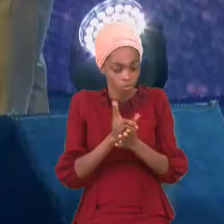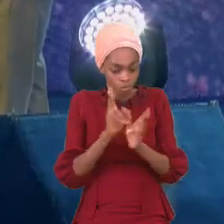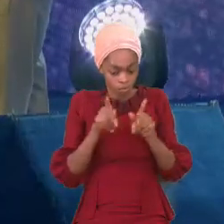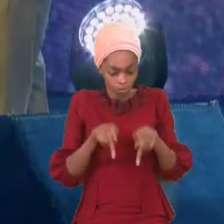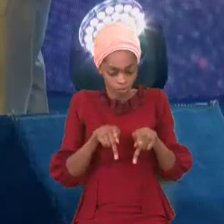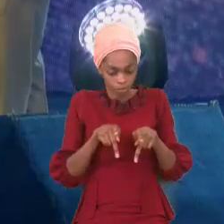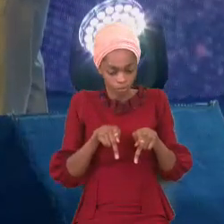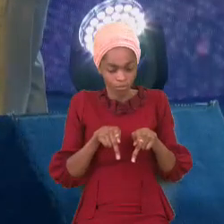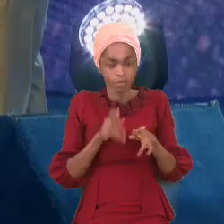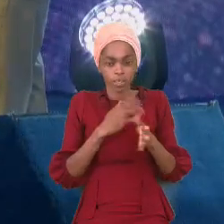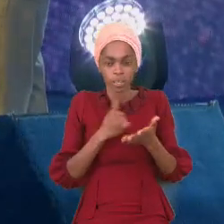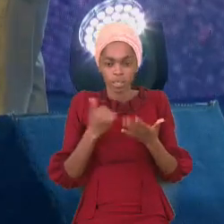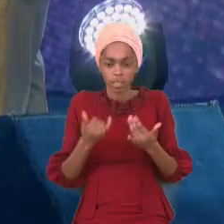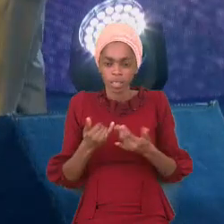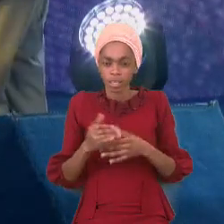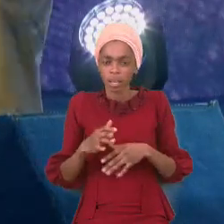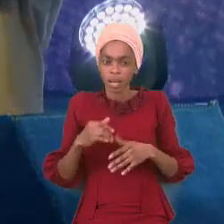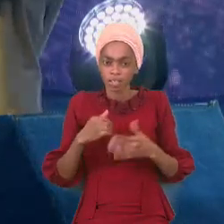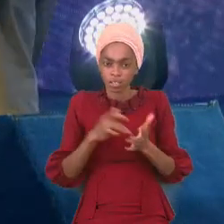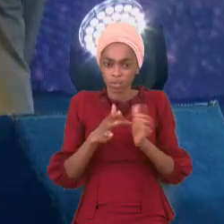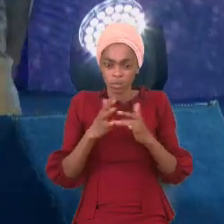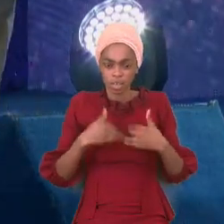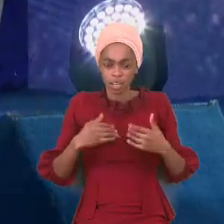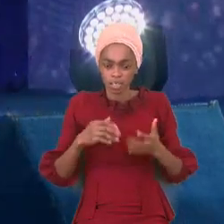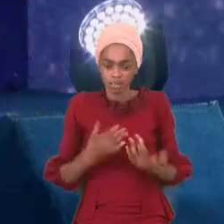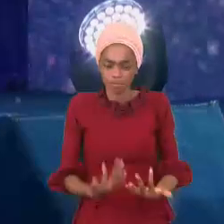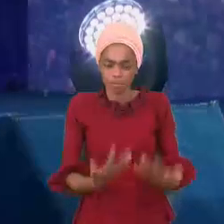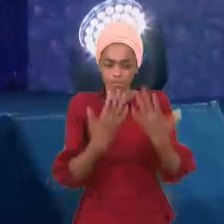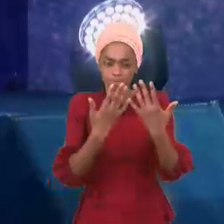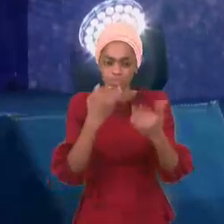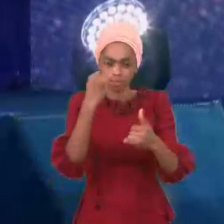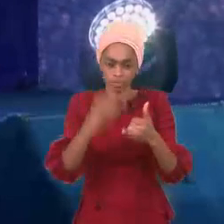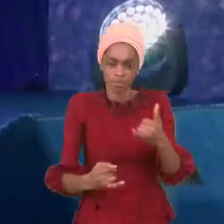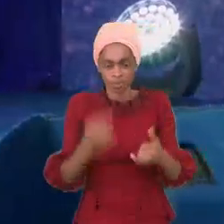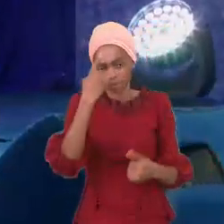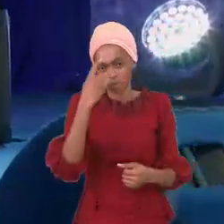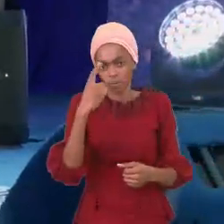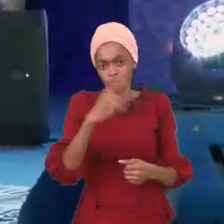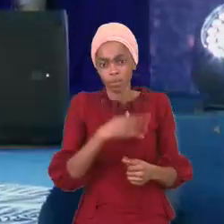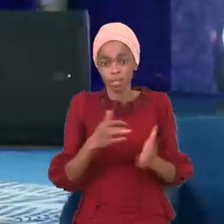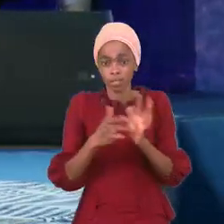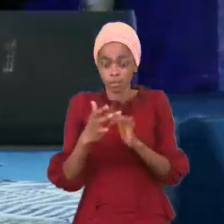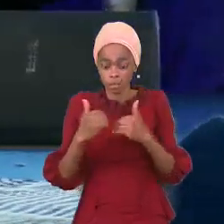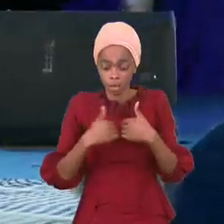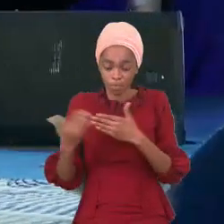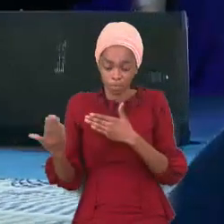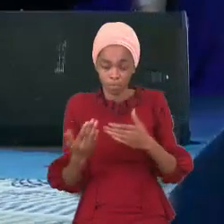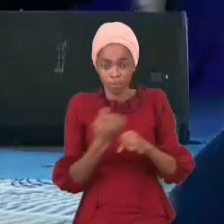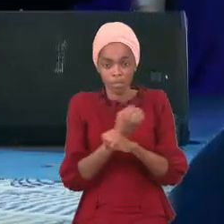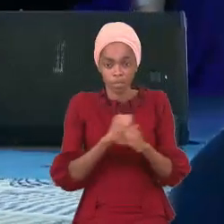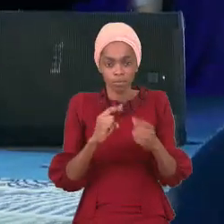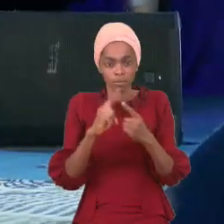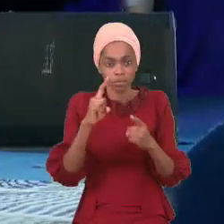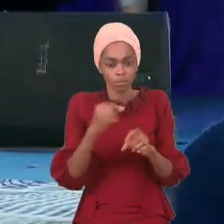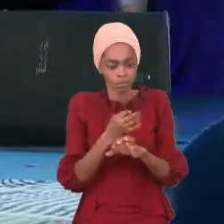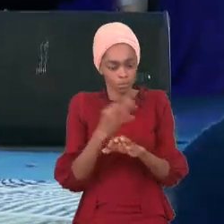He's made the final sacrifice for you, and he's brought salvation unto you,